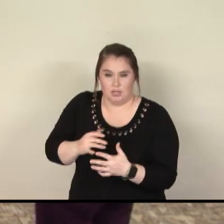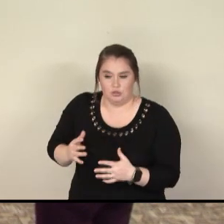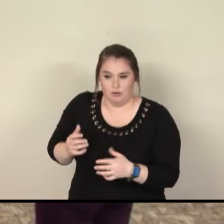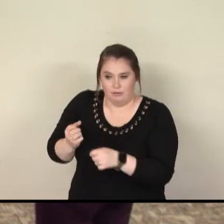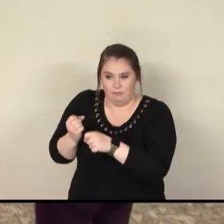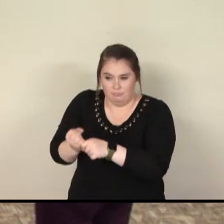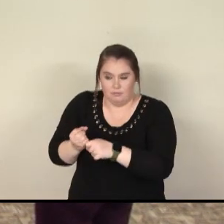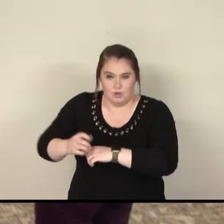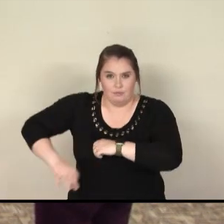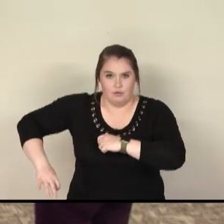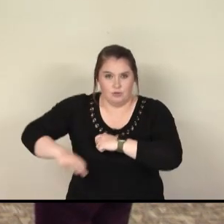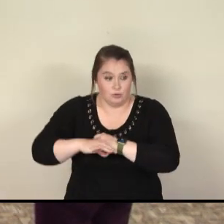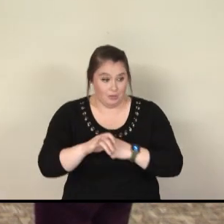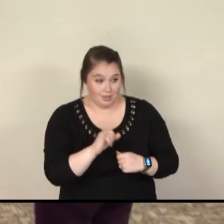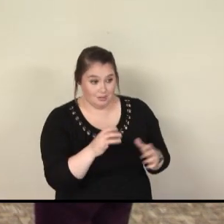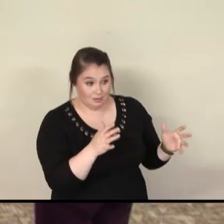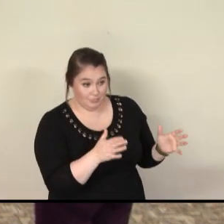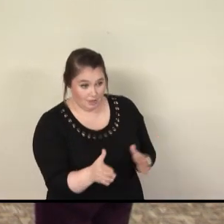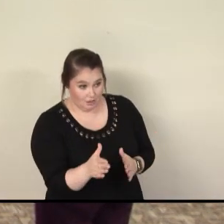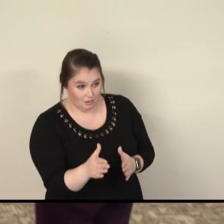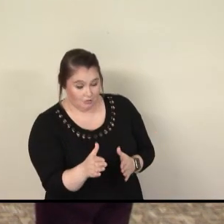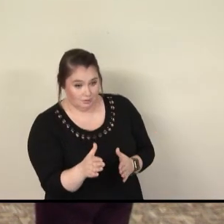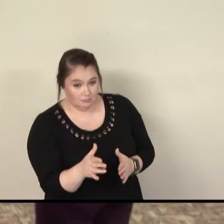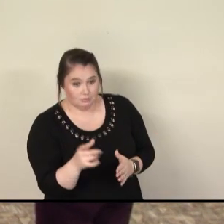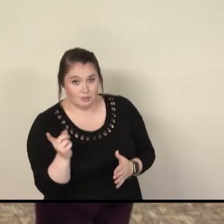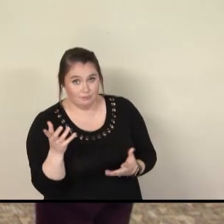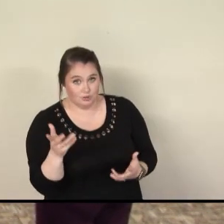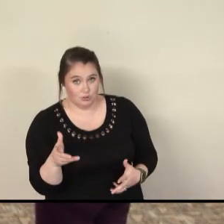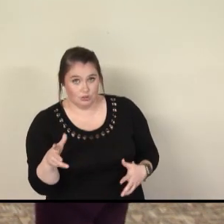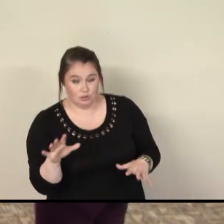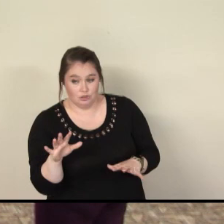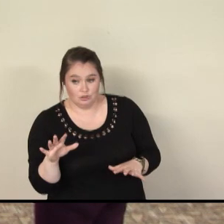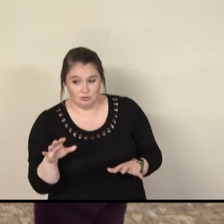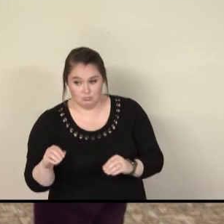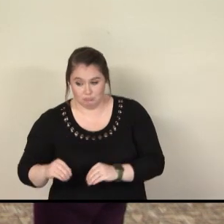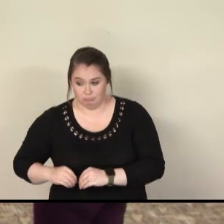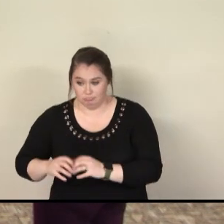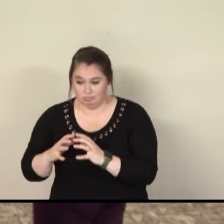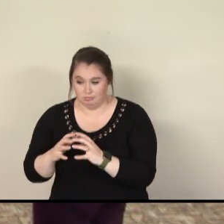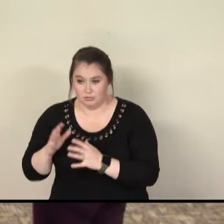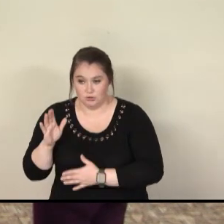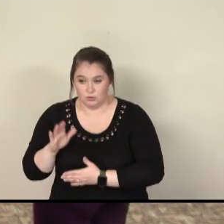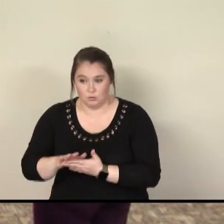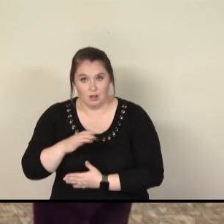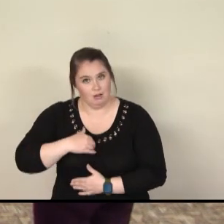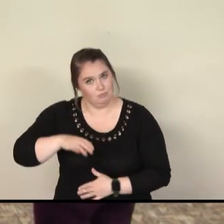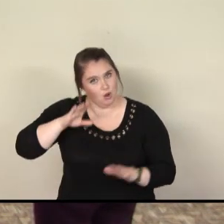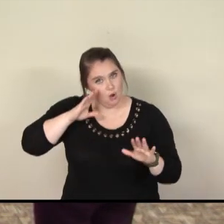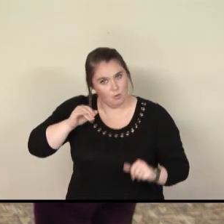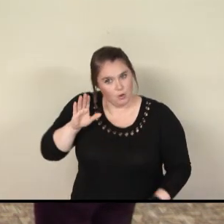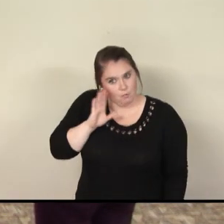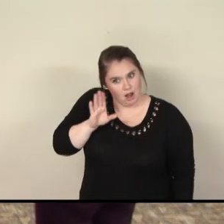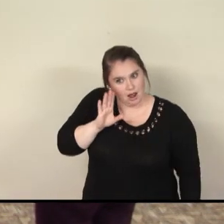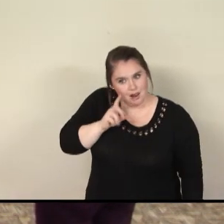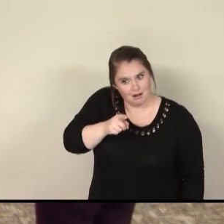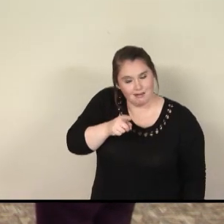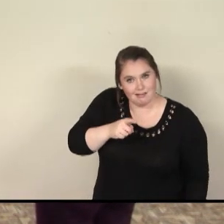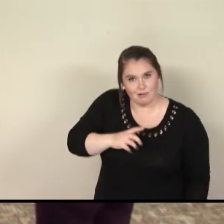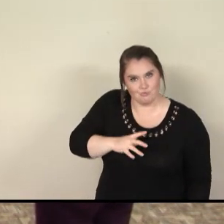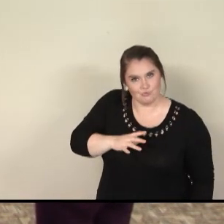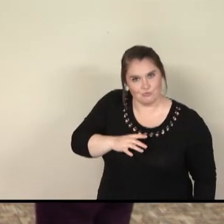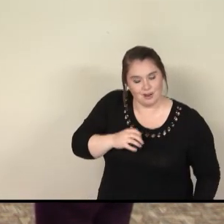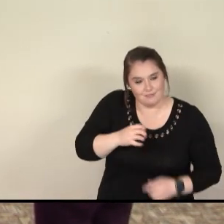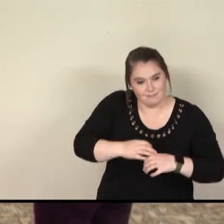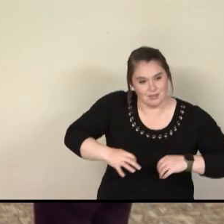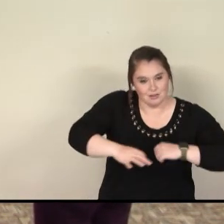And that's our plan. When we get done, we're going to make sure they get a nicer field than what. I told them that. I hope we do it. Yeah, I hope so too.